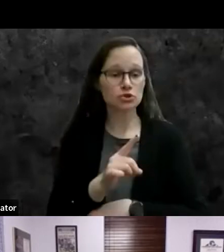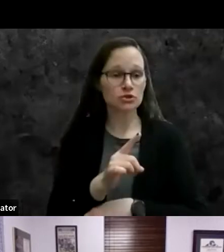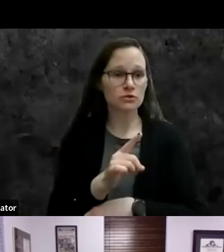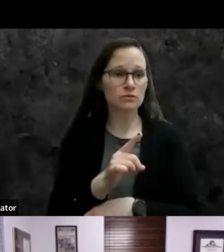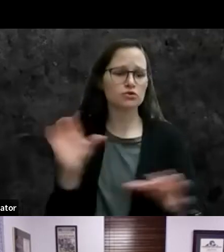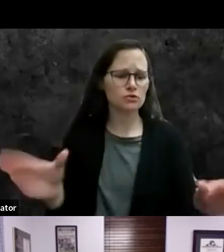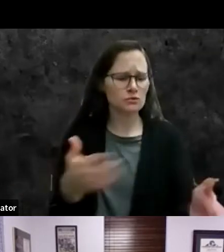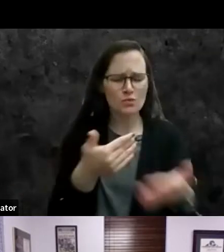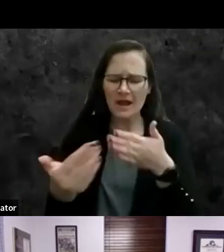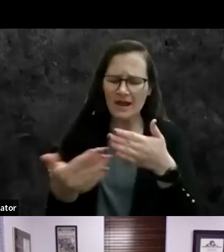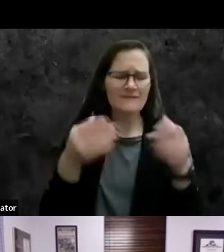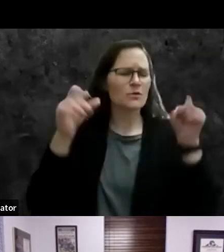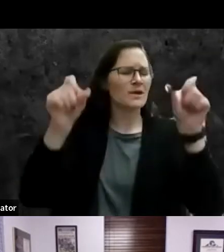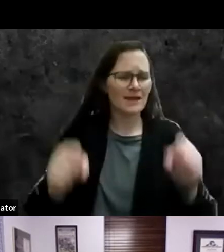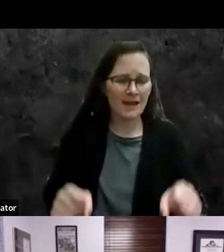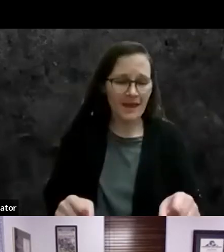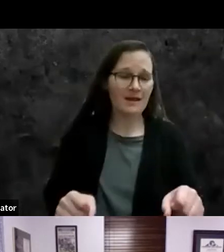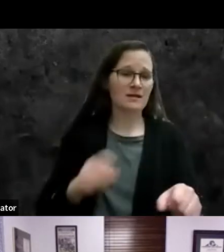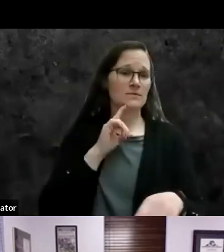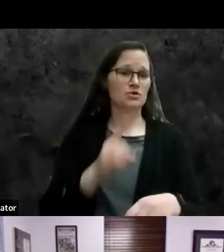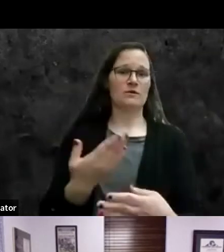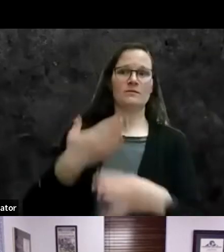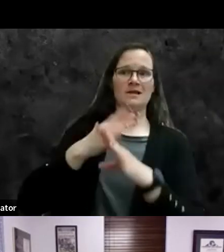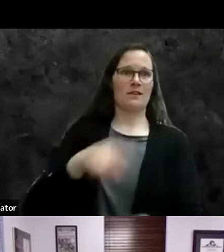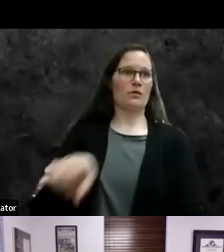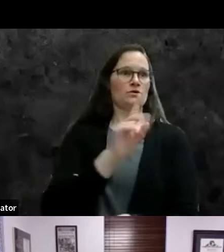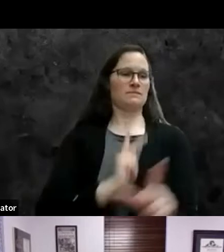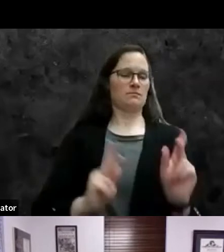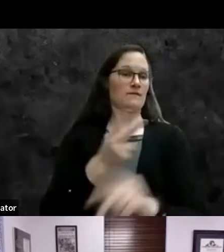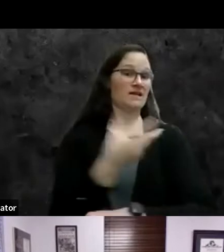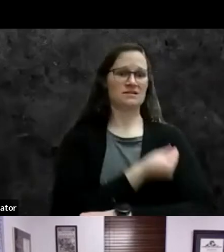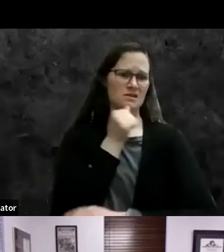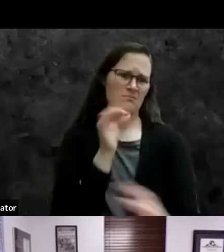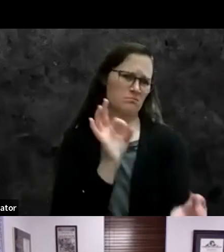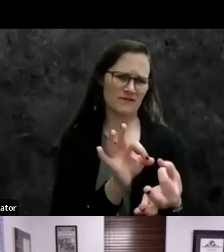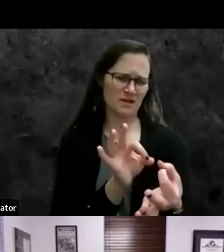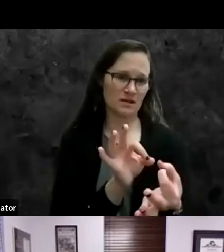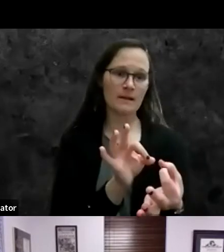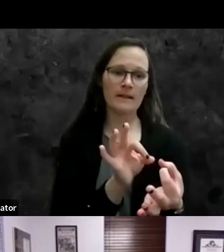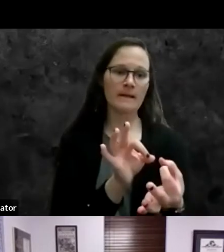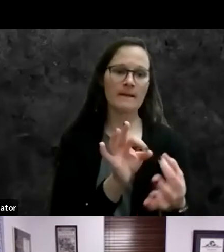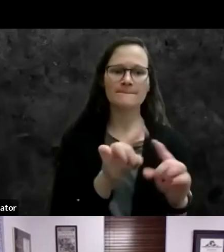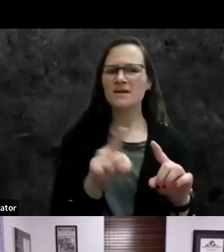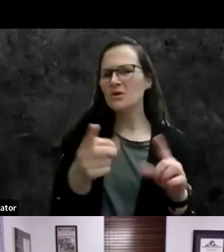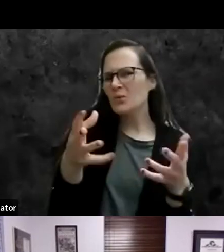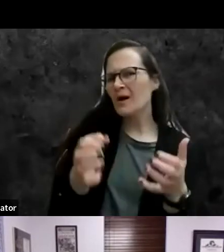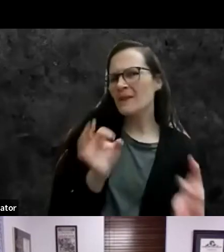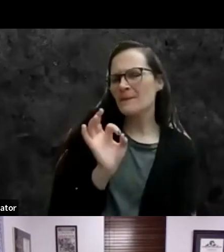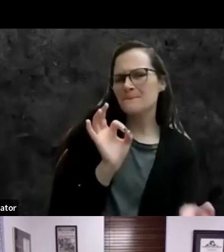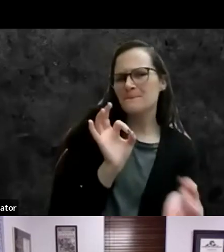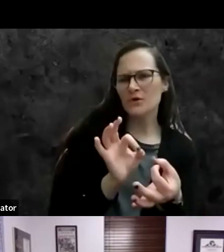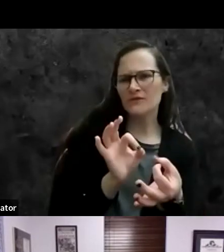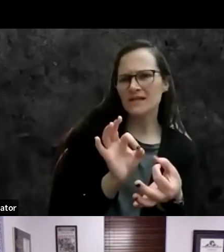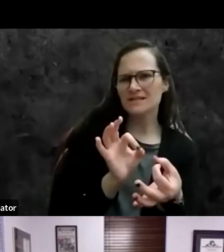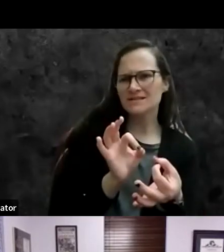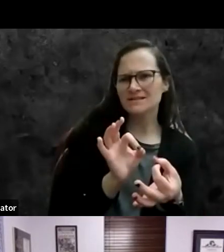protect those individuals too. And even if the vaccine is not perfect, you don't want to let the perfect be the enemy of the good. It's still good at